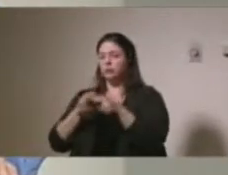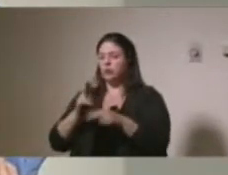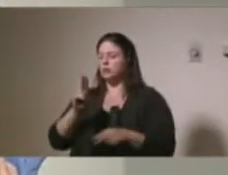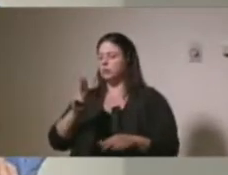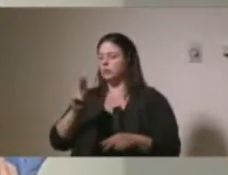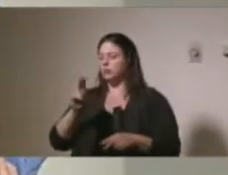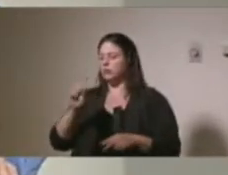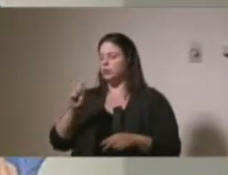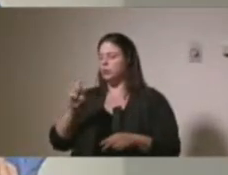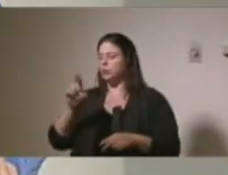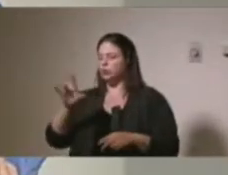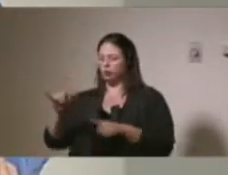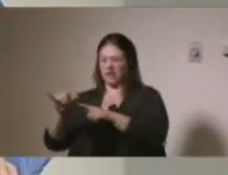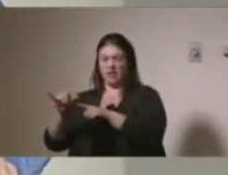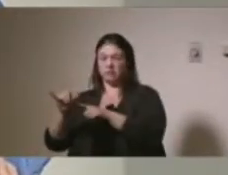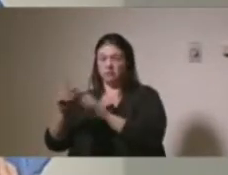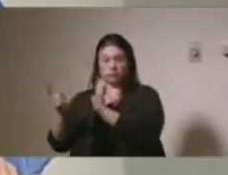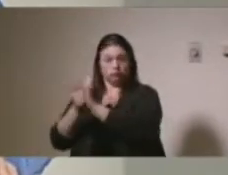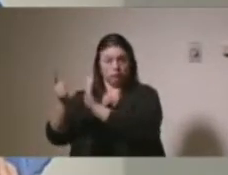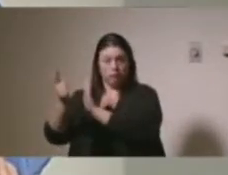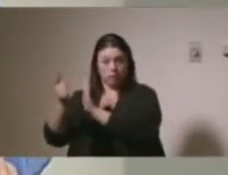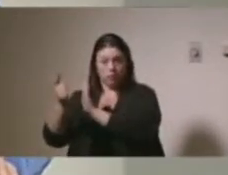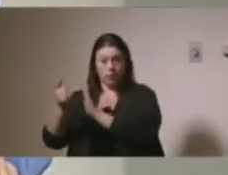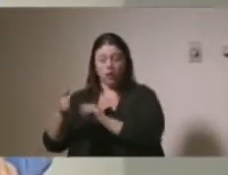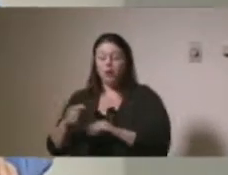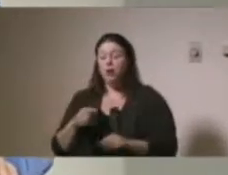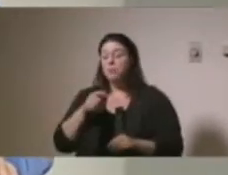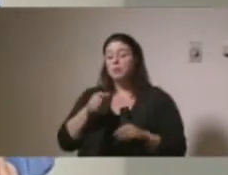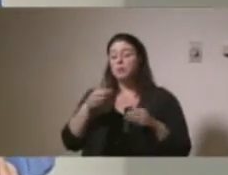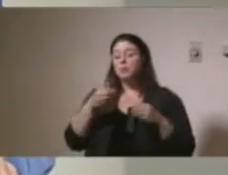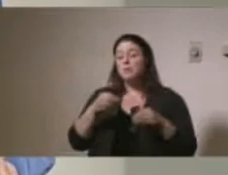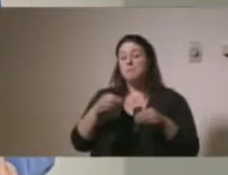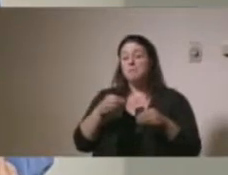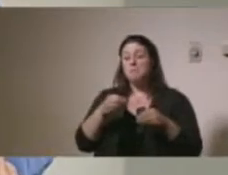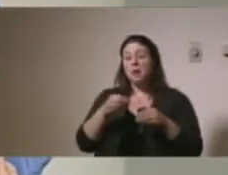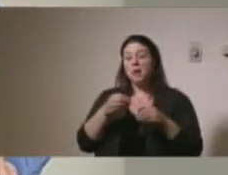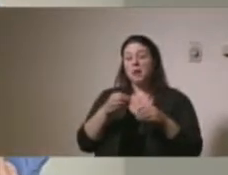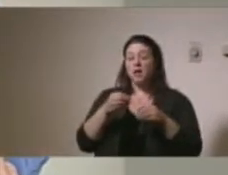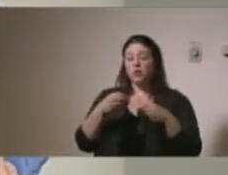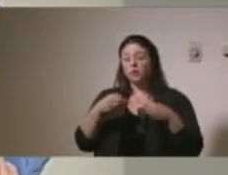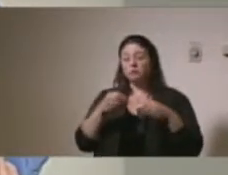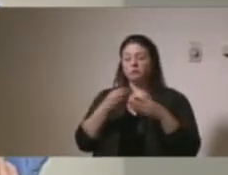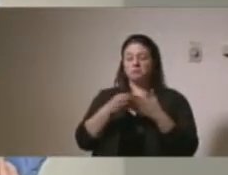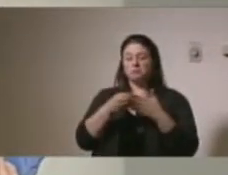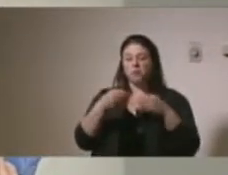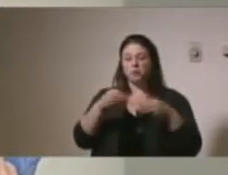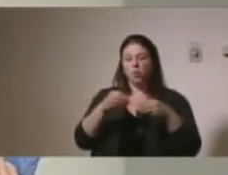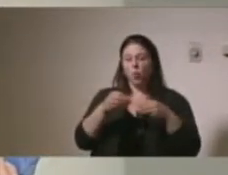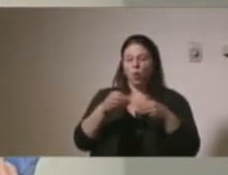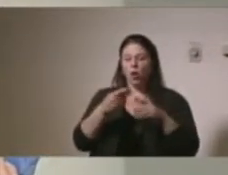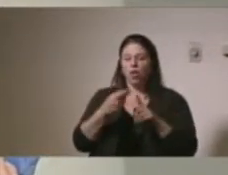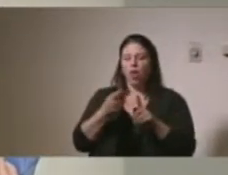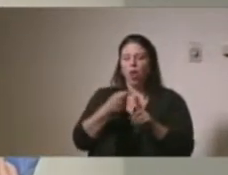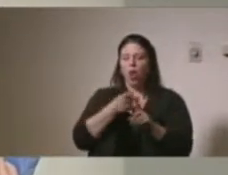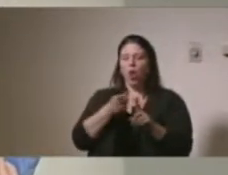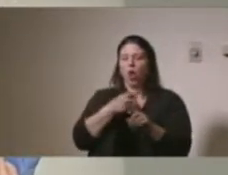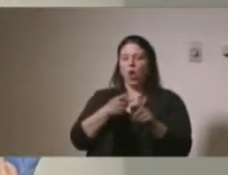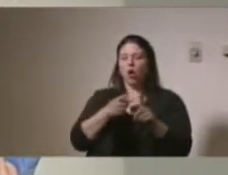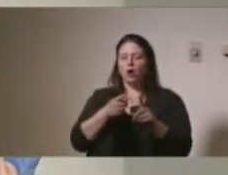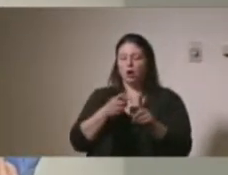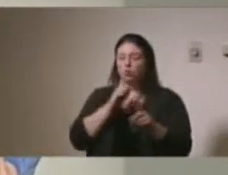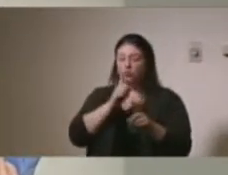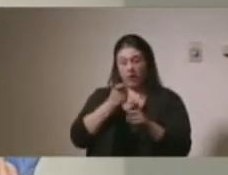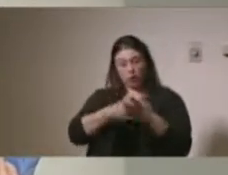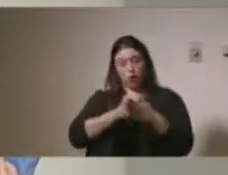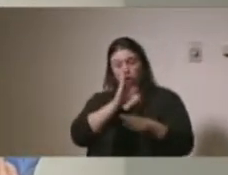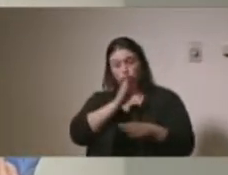over 60%. But these predatory lenders actually skate around that by adding in a whole bunch of extra user fees.